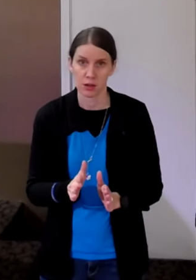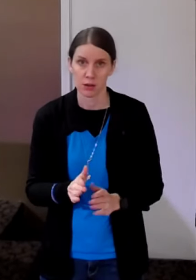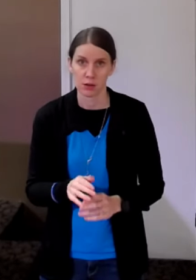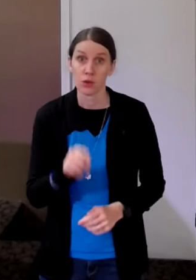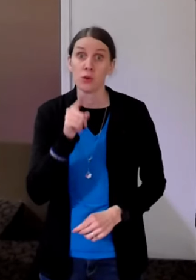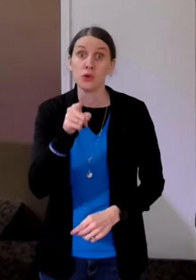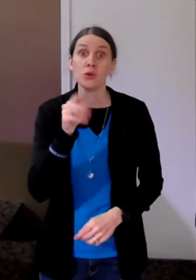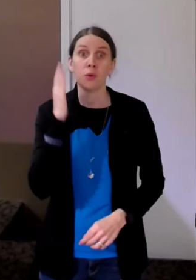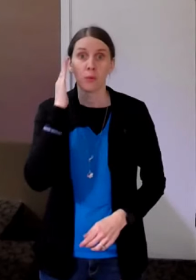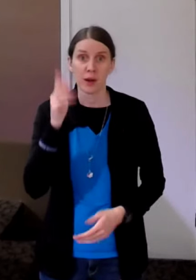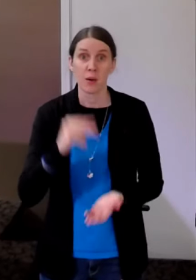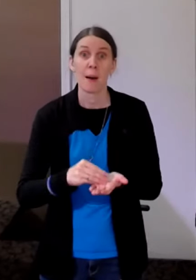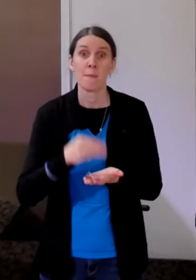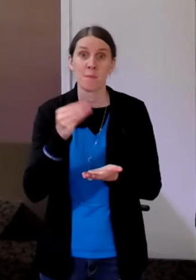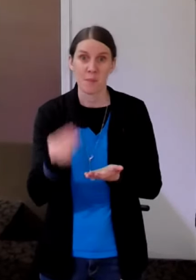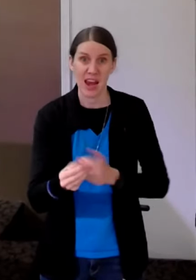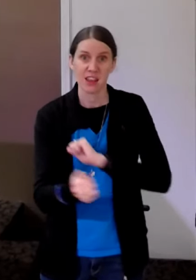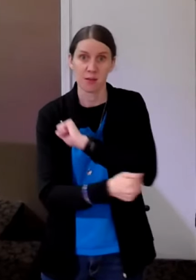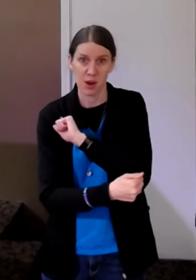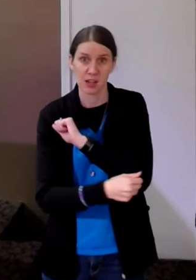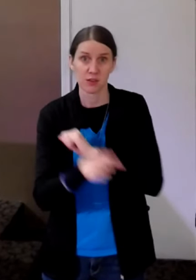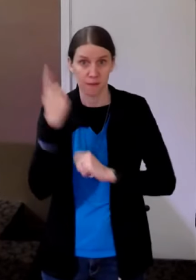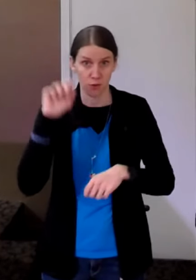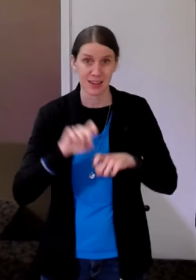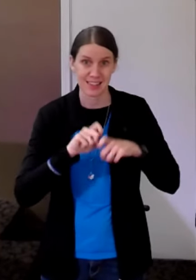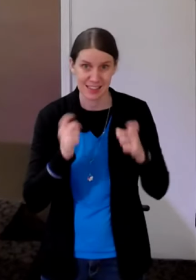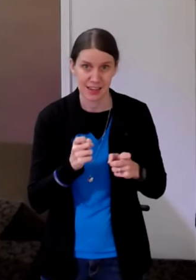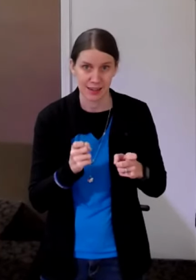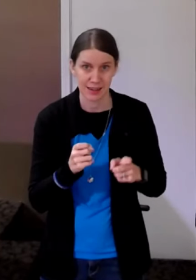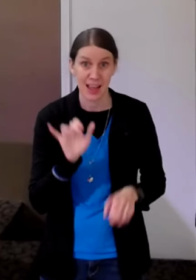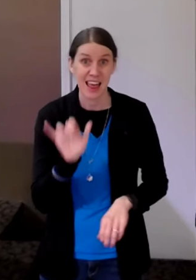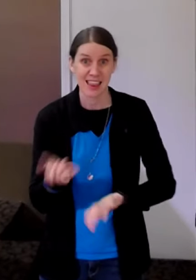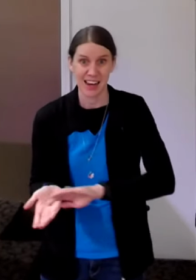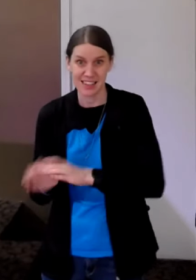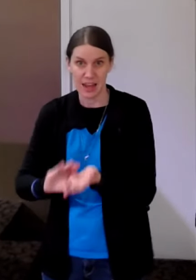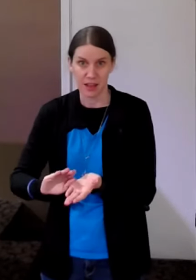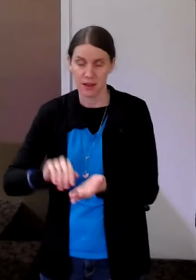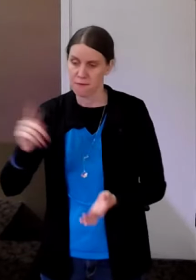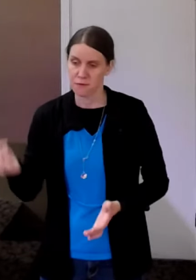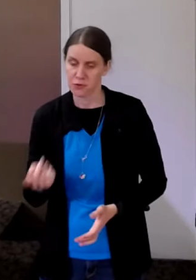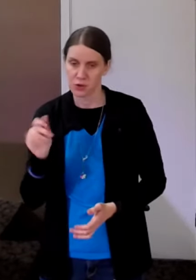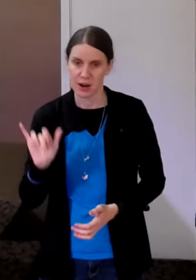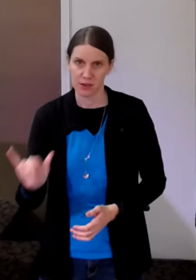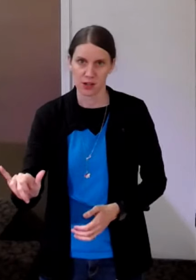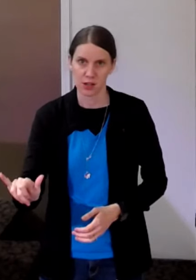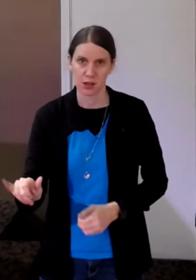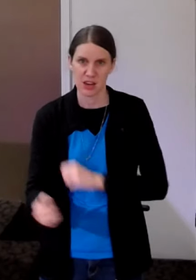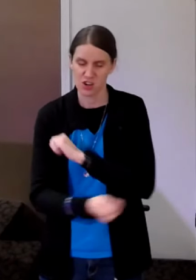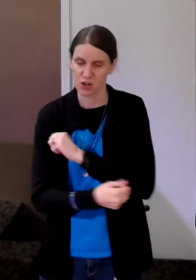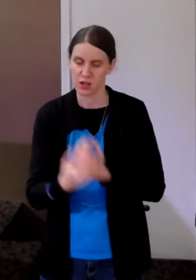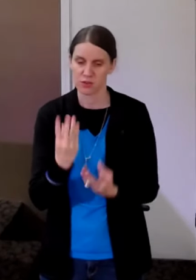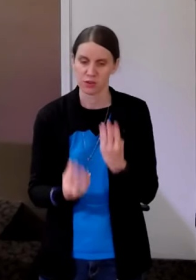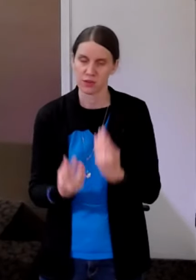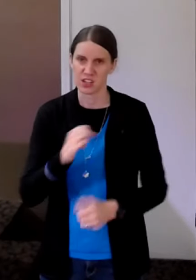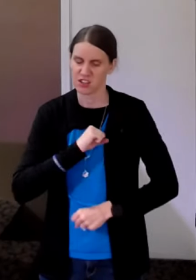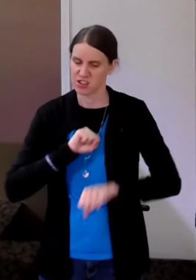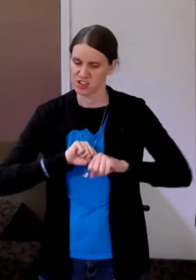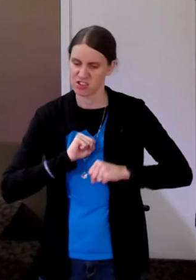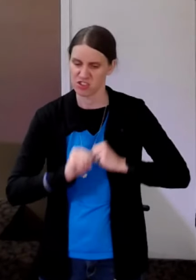you're going to pay the penalty for your sin. And the penalty for sin is death, eternal death, and damnation and fiery